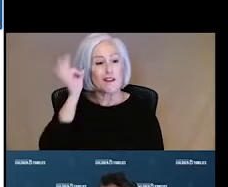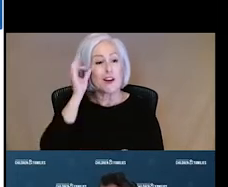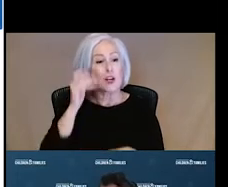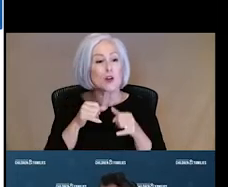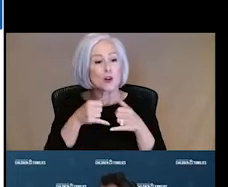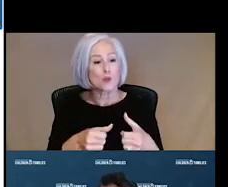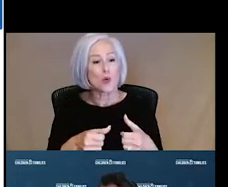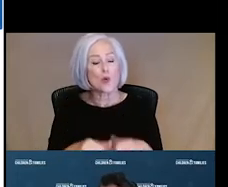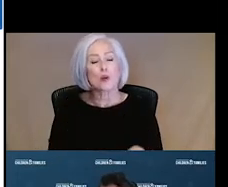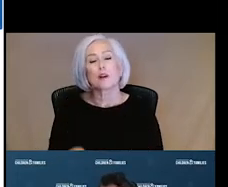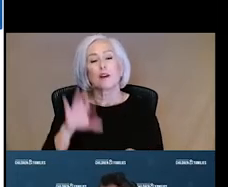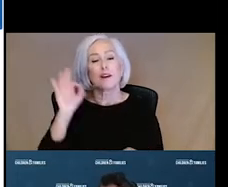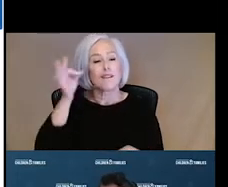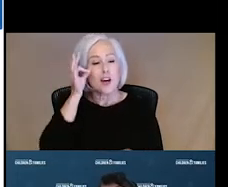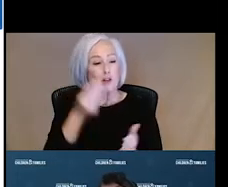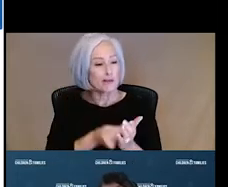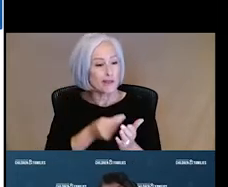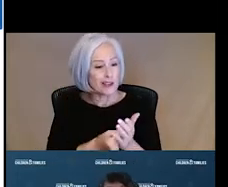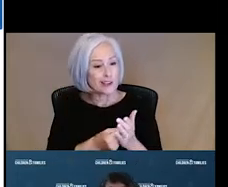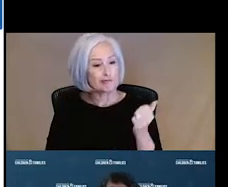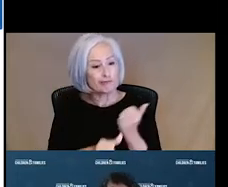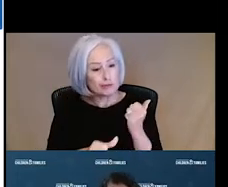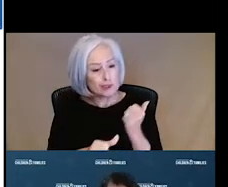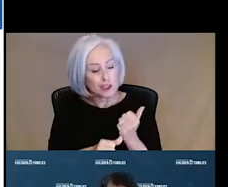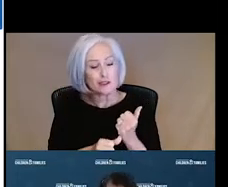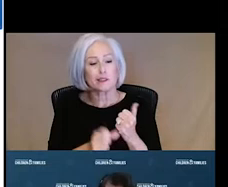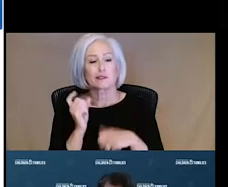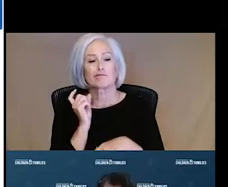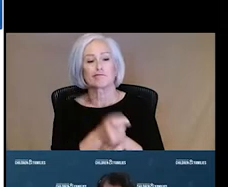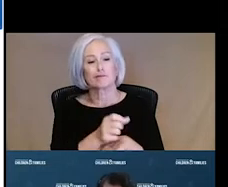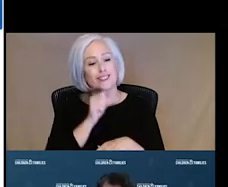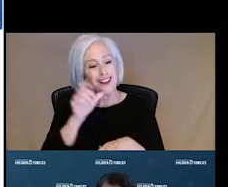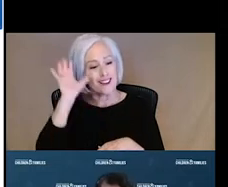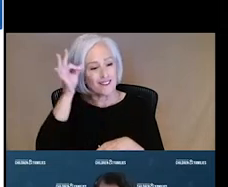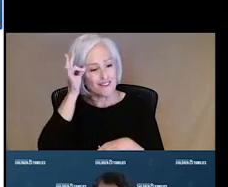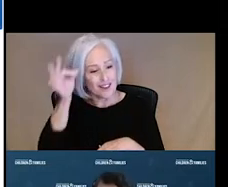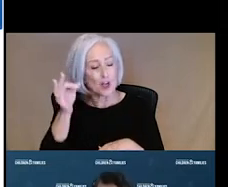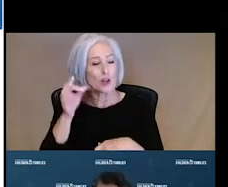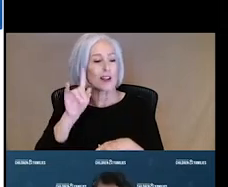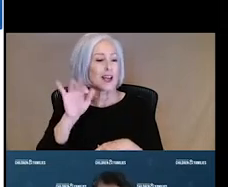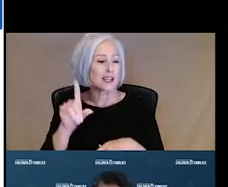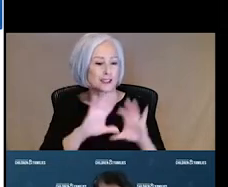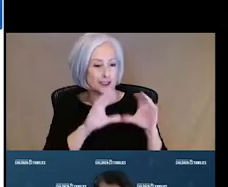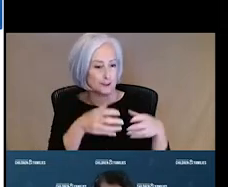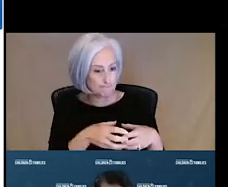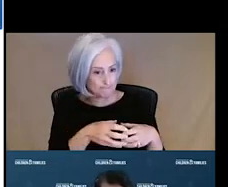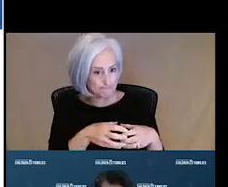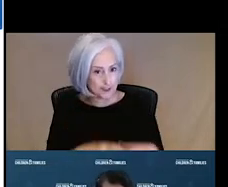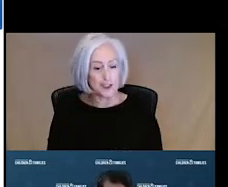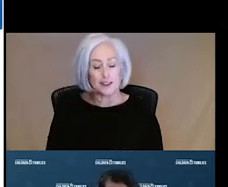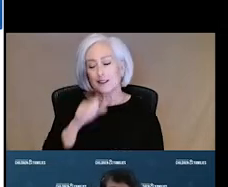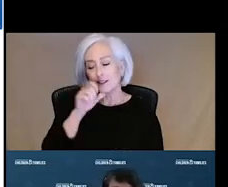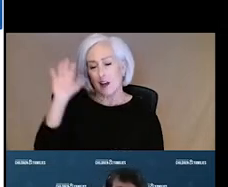entity receives directly from a federal awarding agency or indirectly from a pass-through entity. And then a non-federal award.